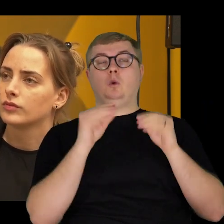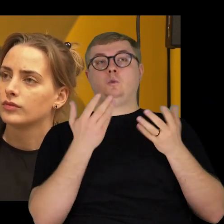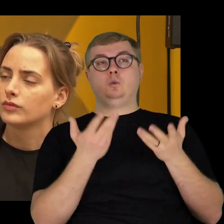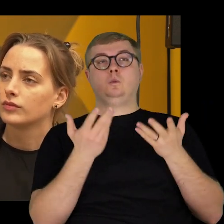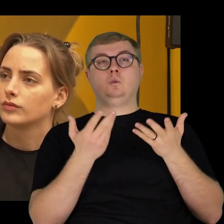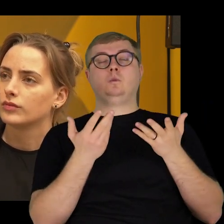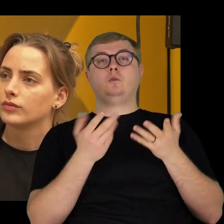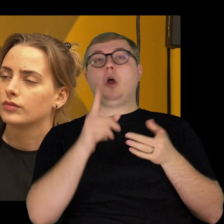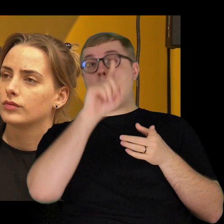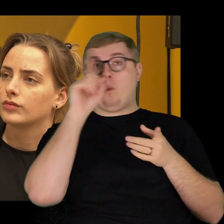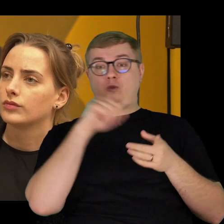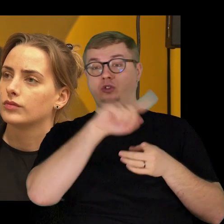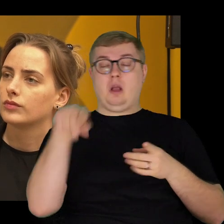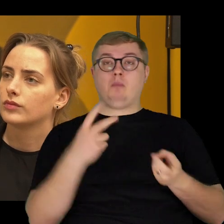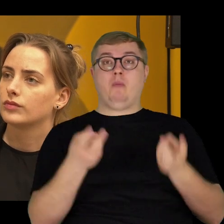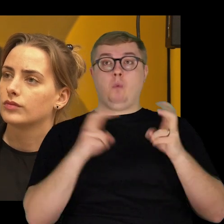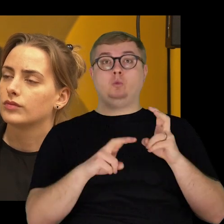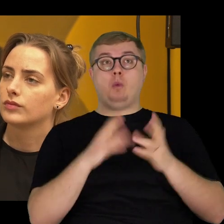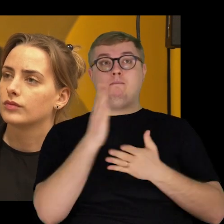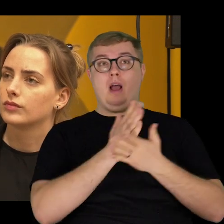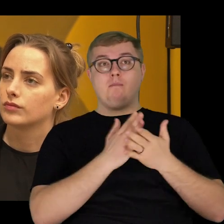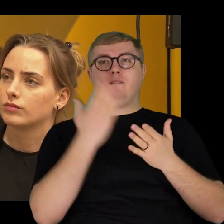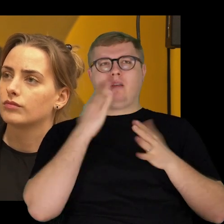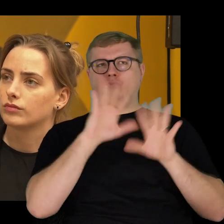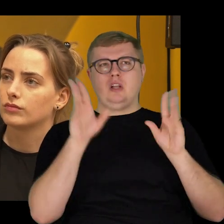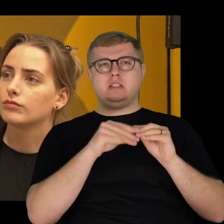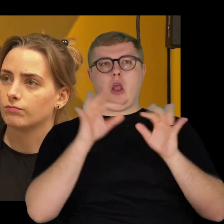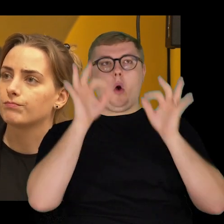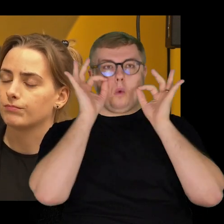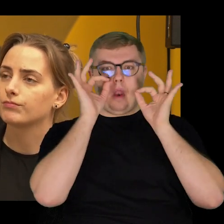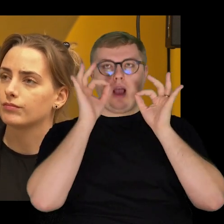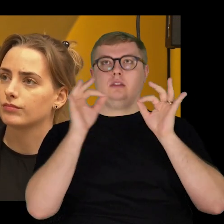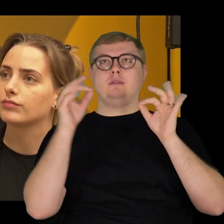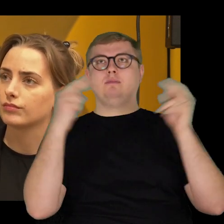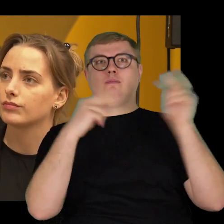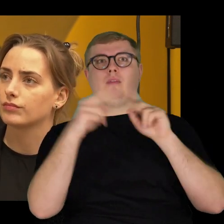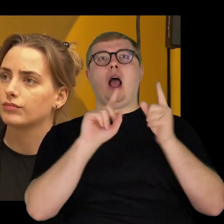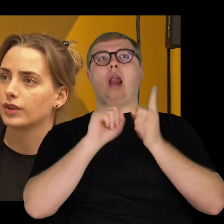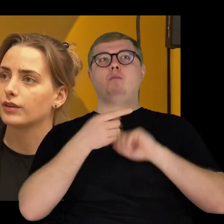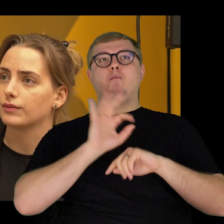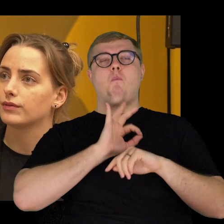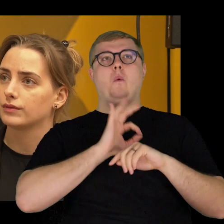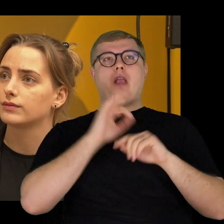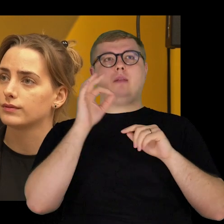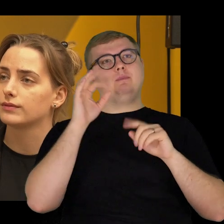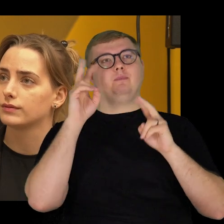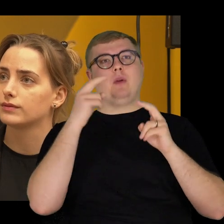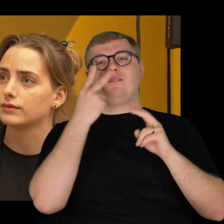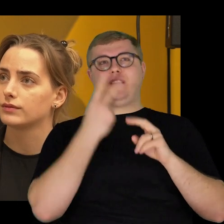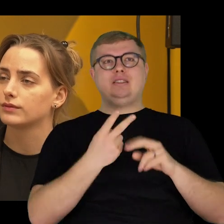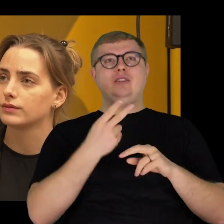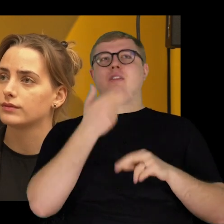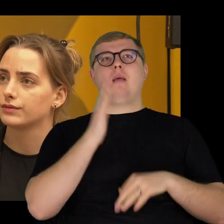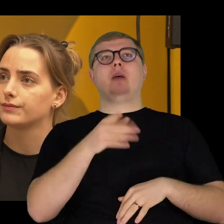fact that it's still through our glasses, through our own glasses, the people that are producing the map, you know. I mean, it will never be like a kind